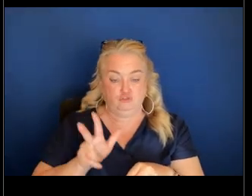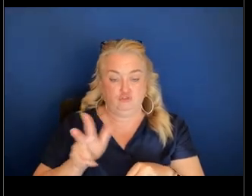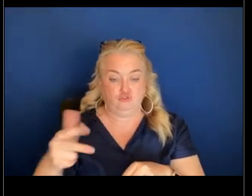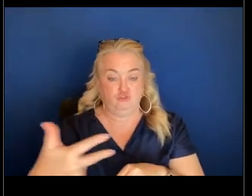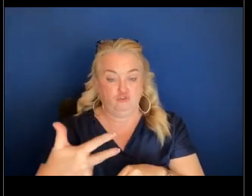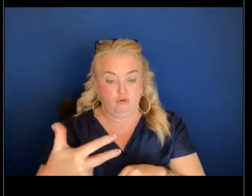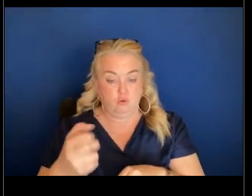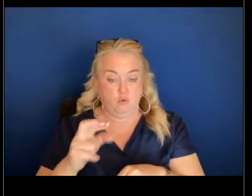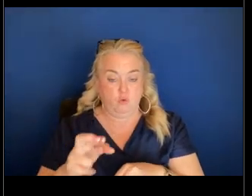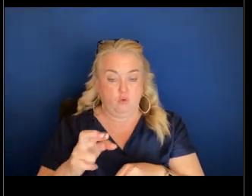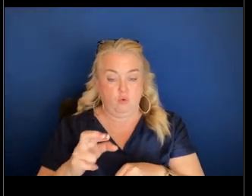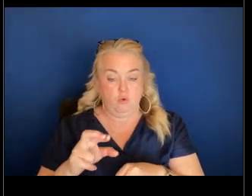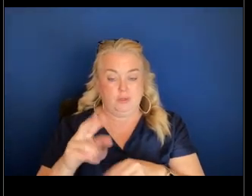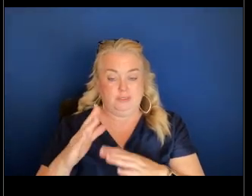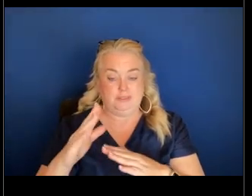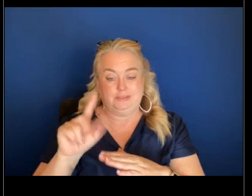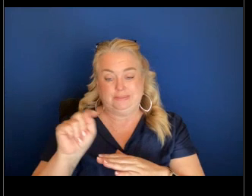turnaround.